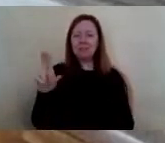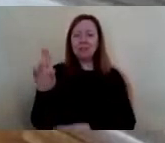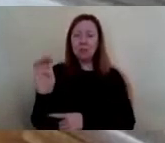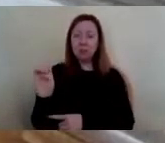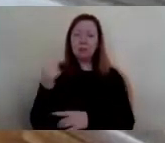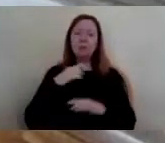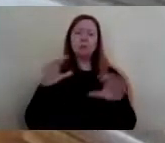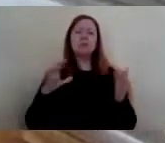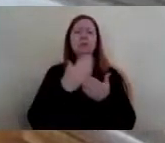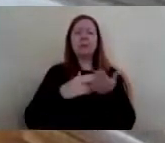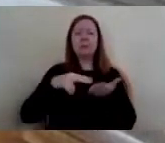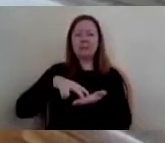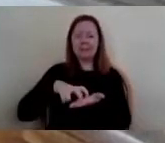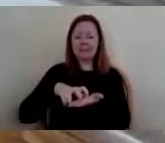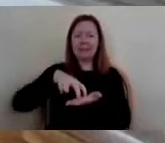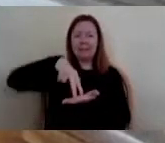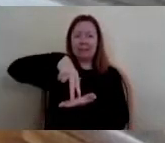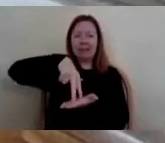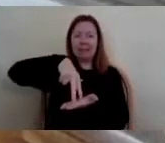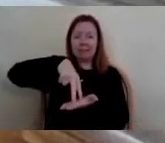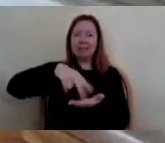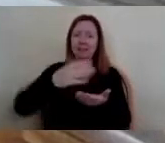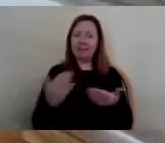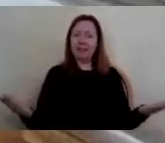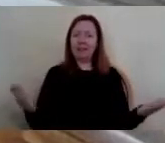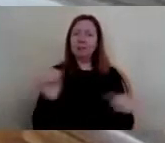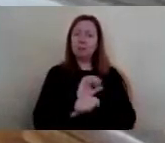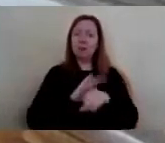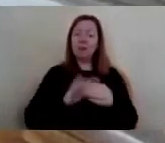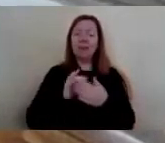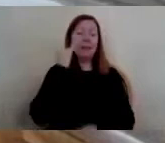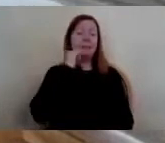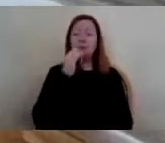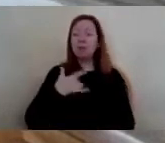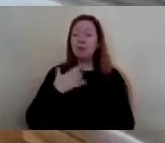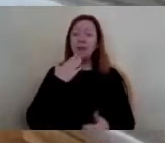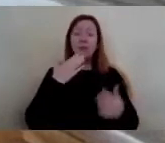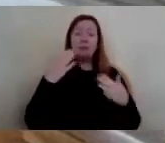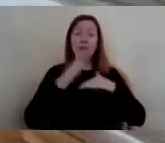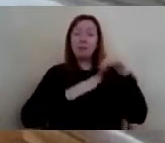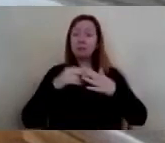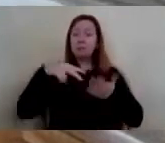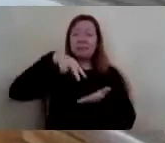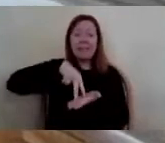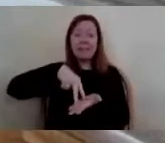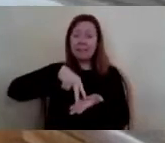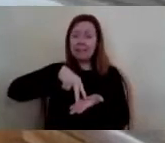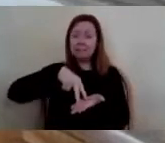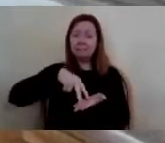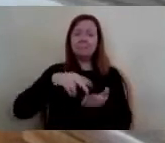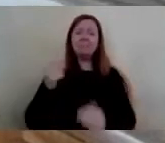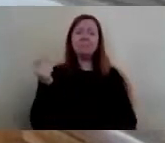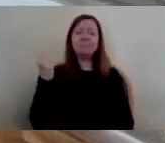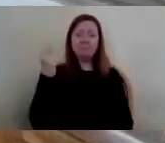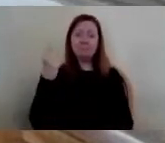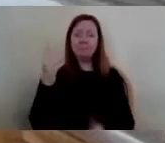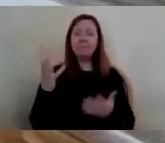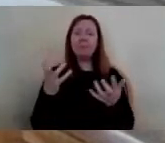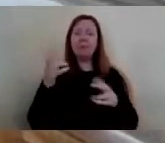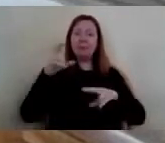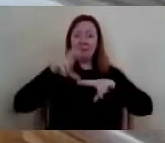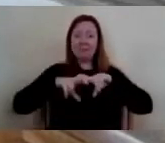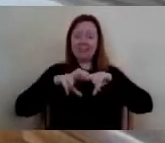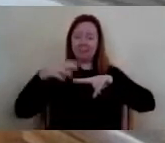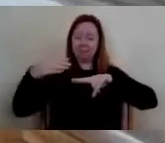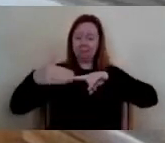couple of standing things to work on those muscles. If you don't feel comfortable standing, what I want you to do is actually sit at the edge